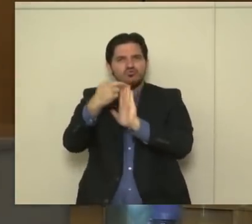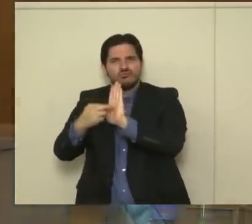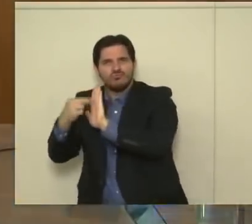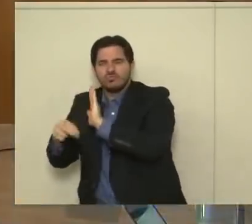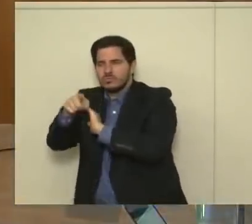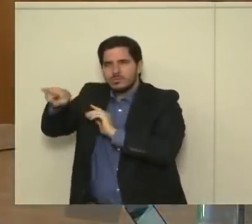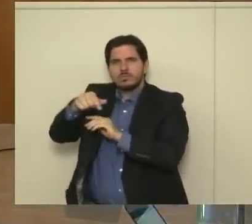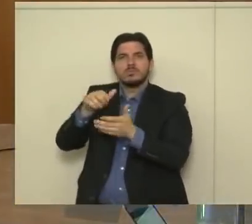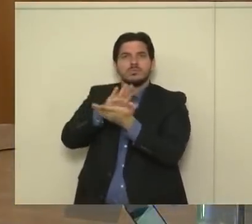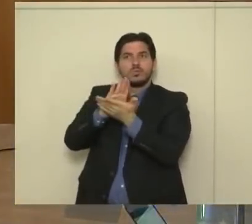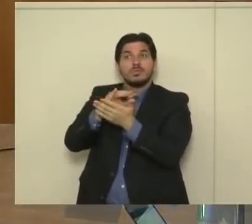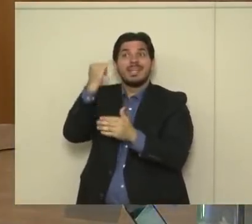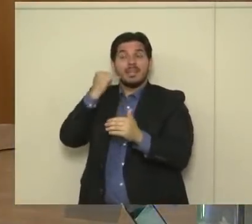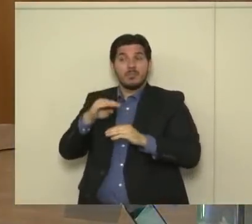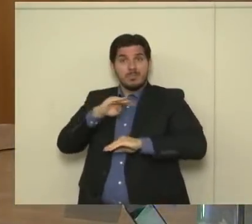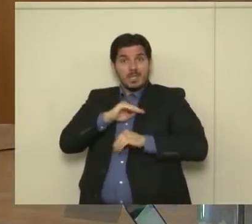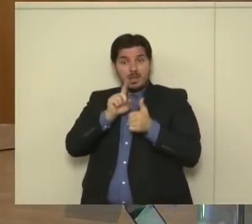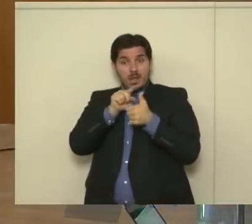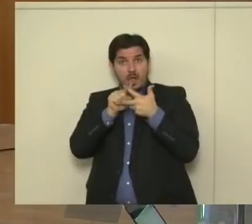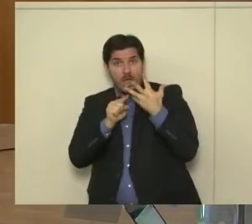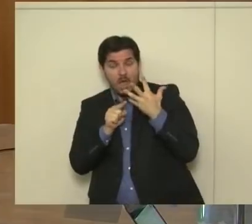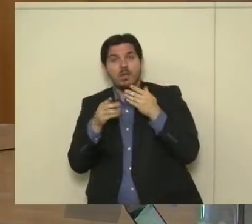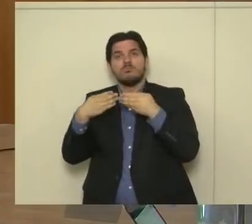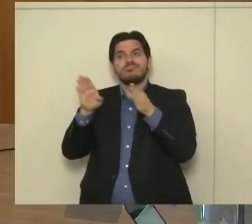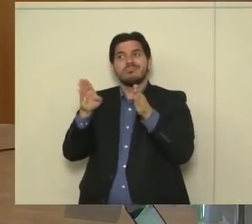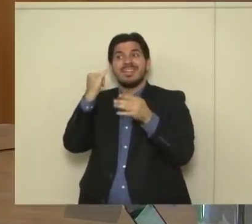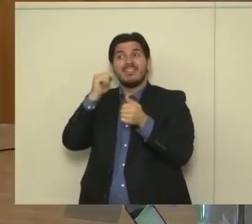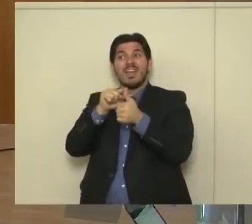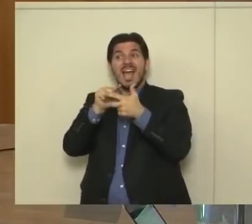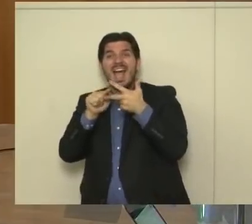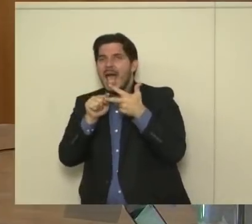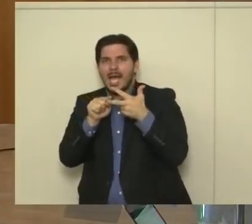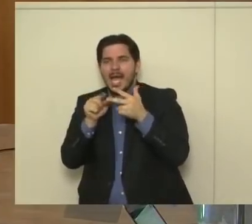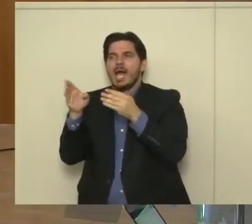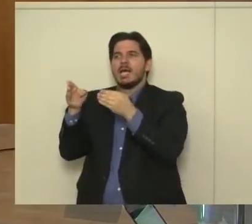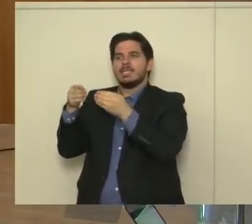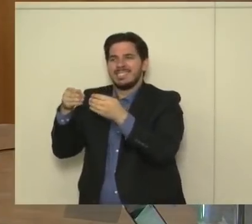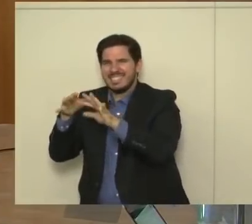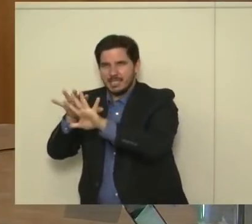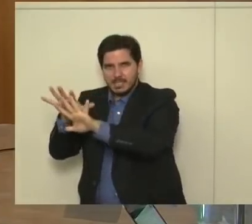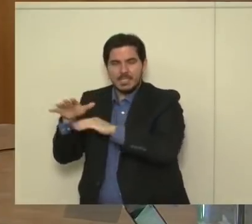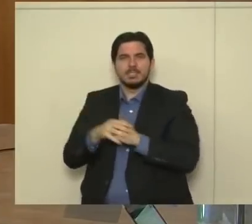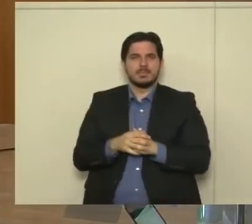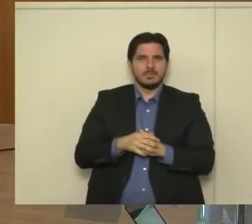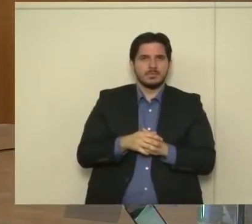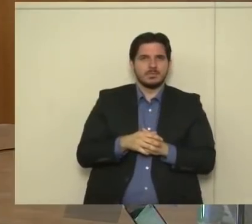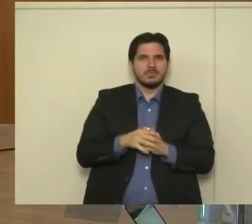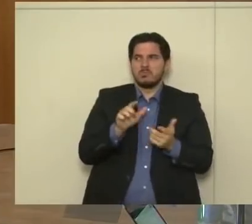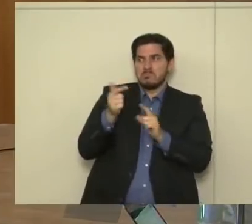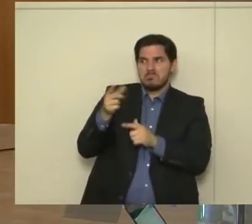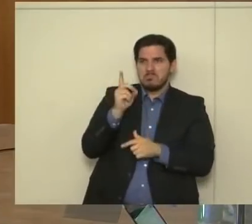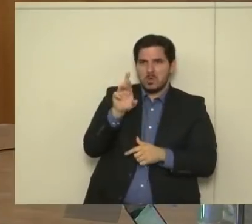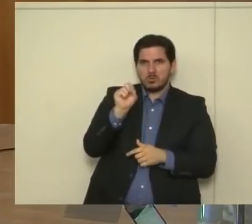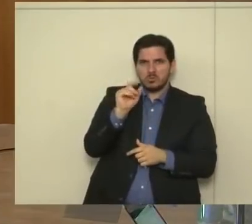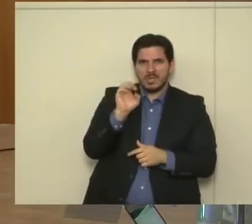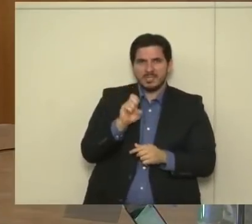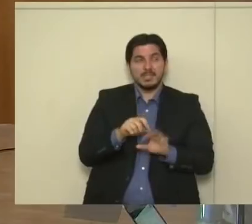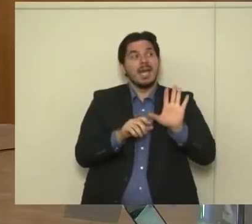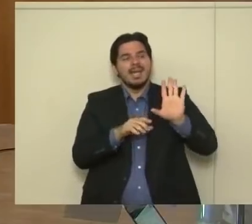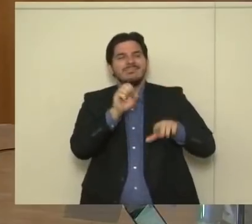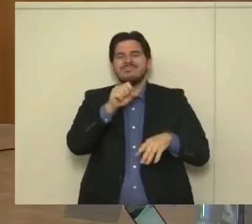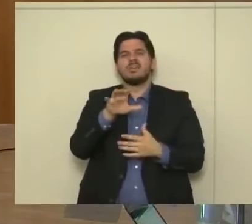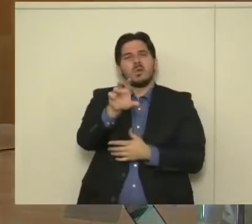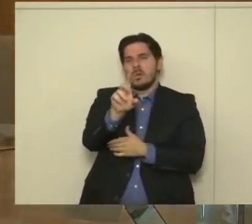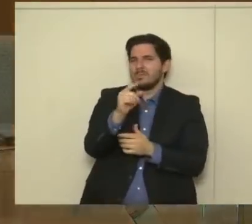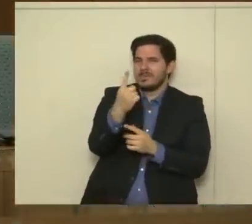Yeah, and just a couple other things, because it's a great question, Dan. Love math questions. In the modeling, if you send